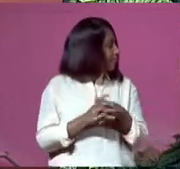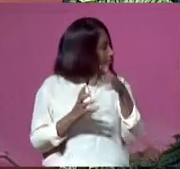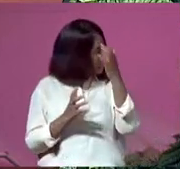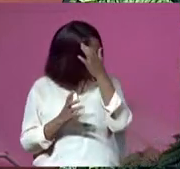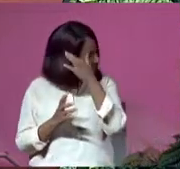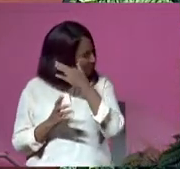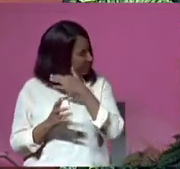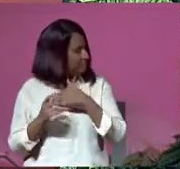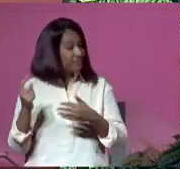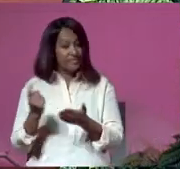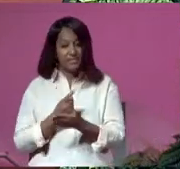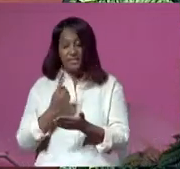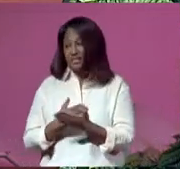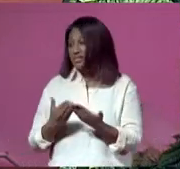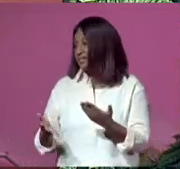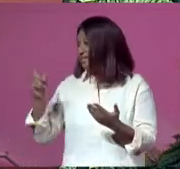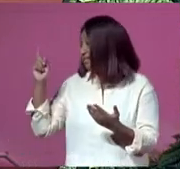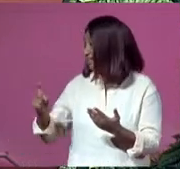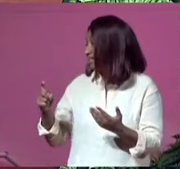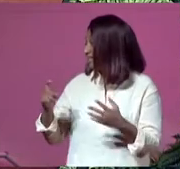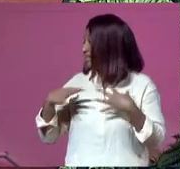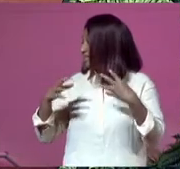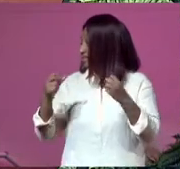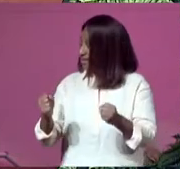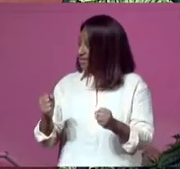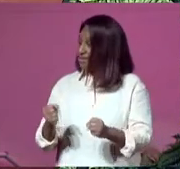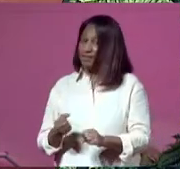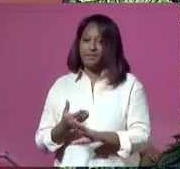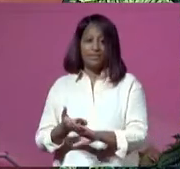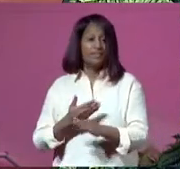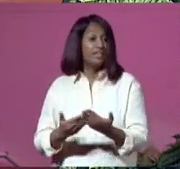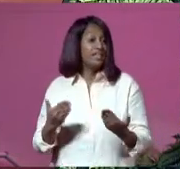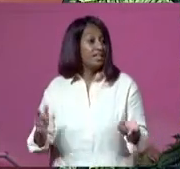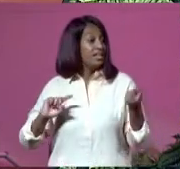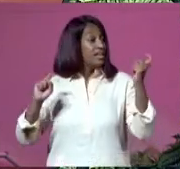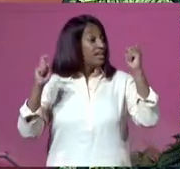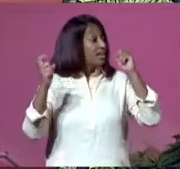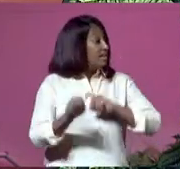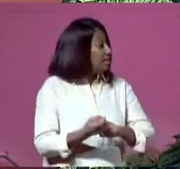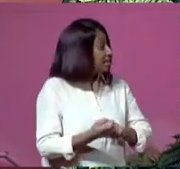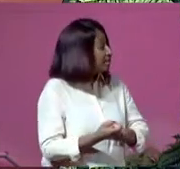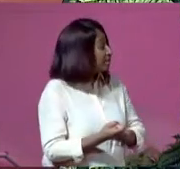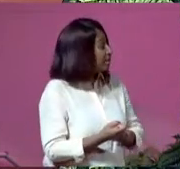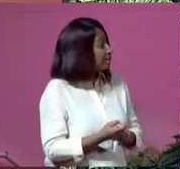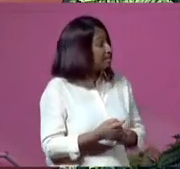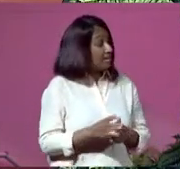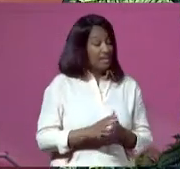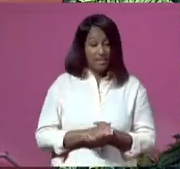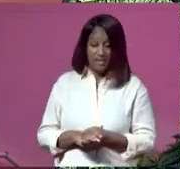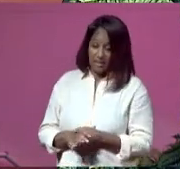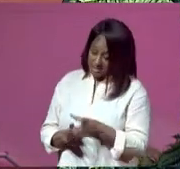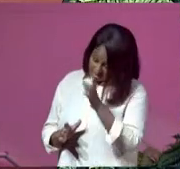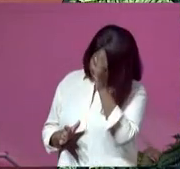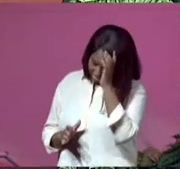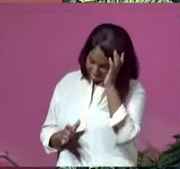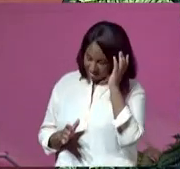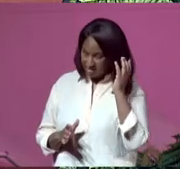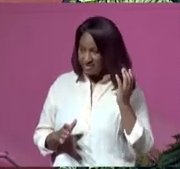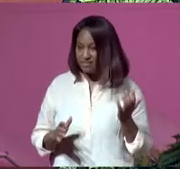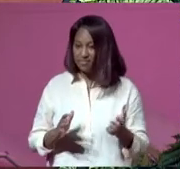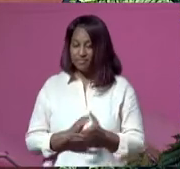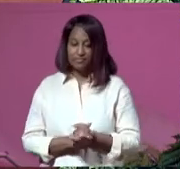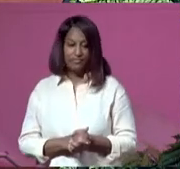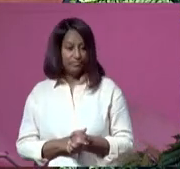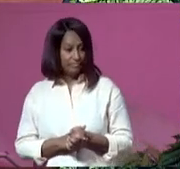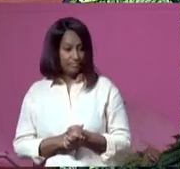Some stuff got to be fixed before other things get changed. Some issues of badness flow out of other issues of